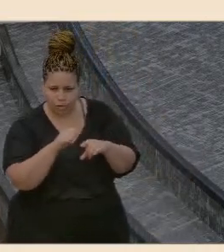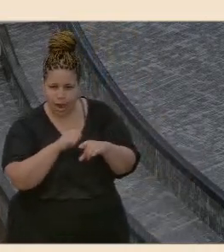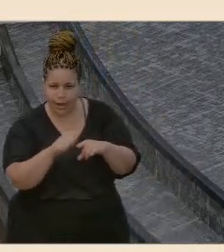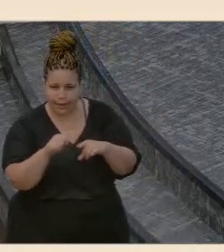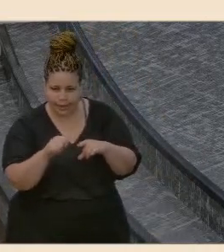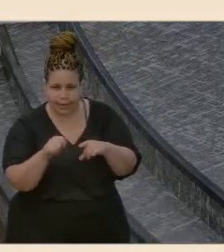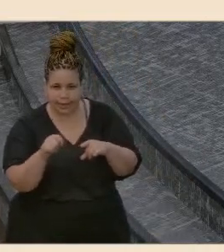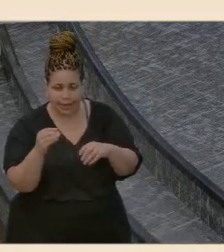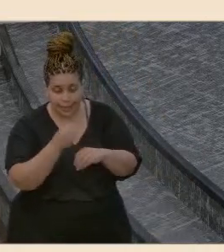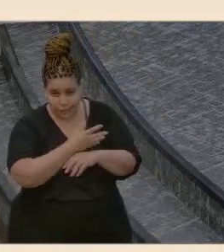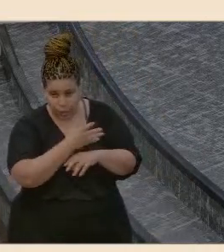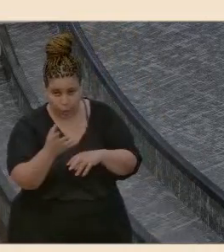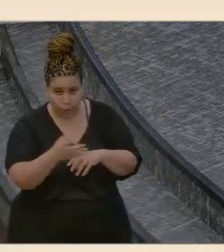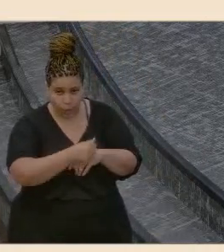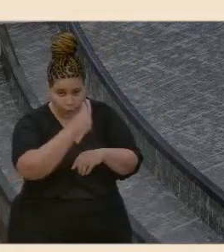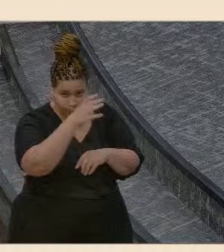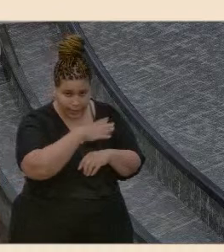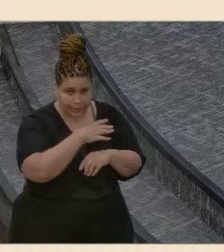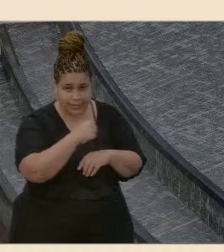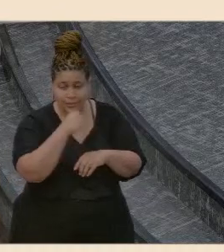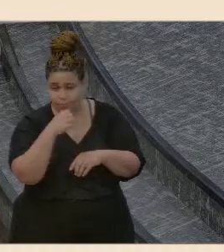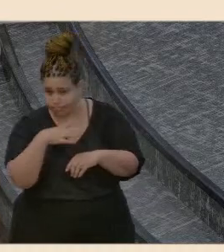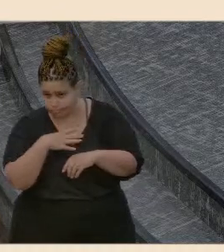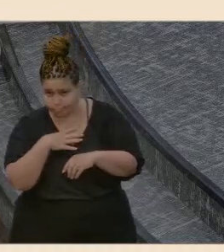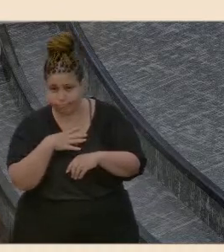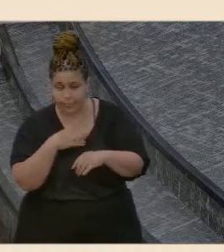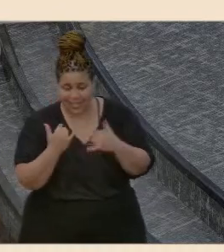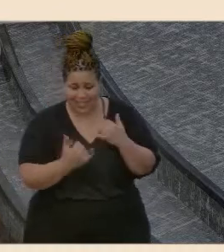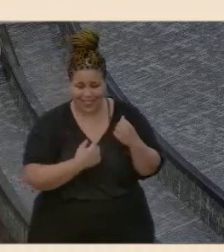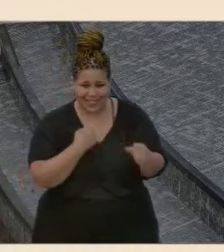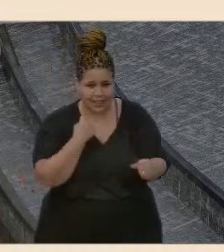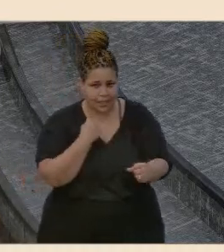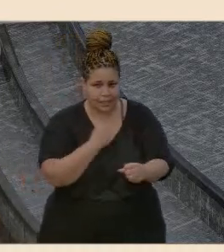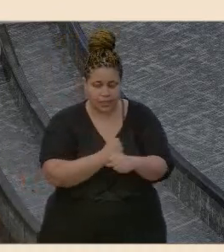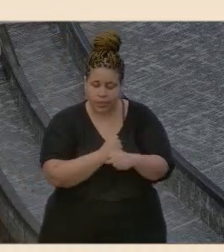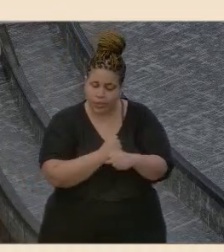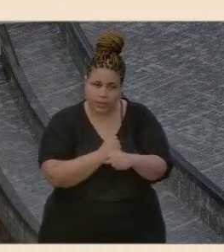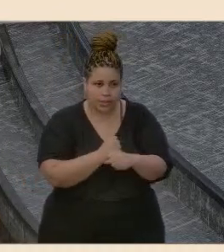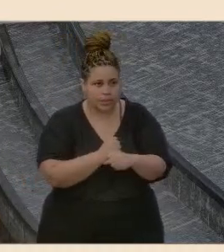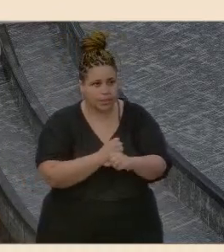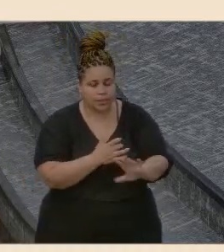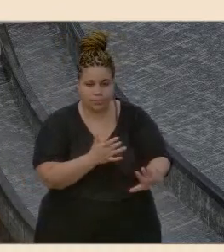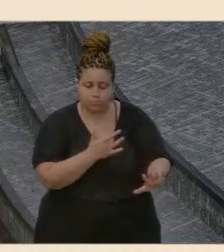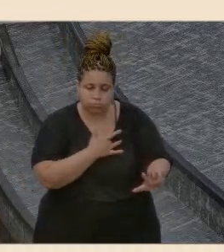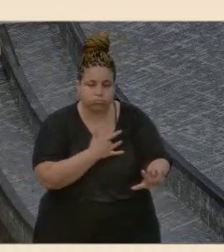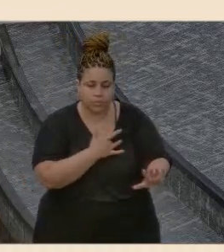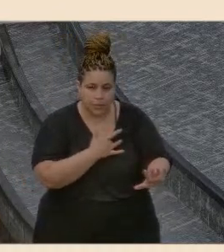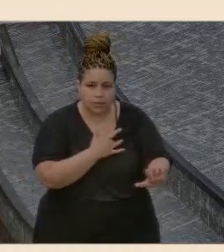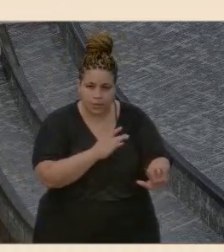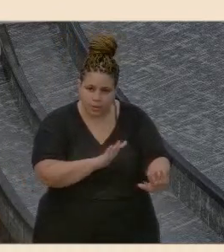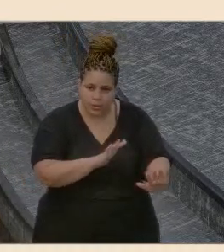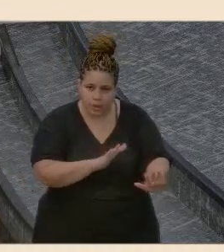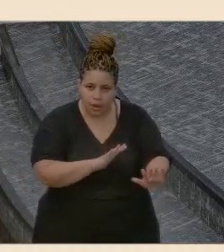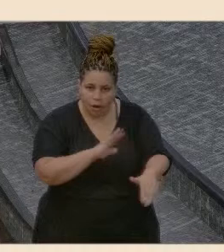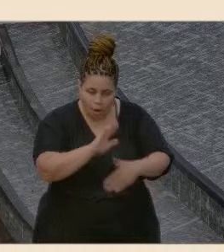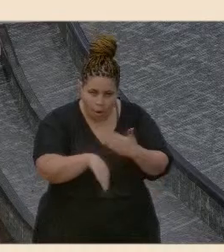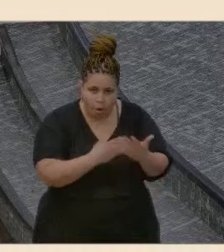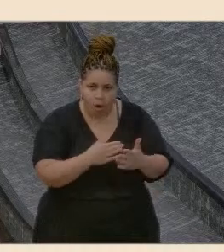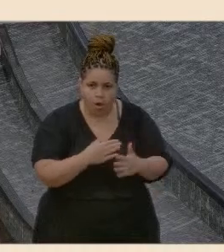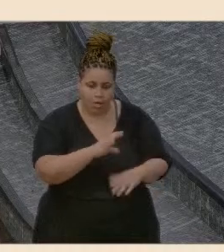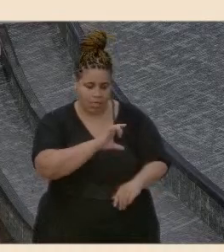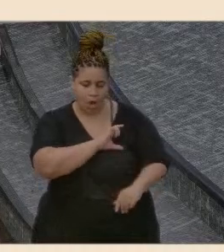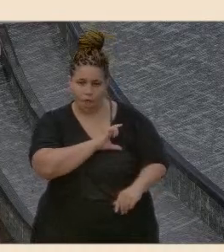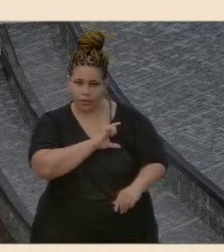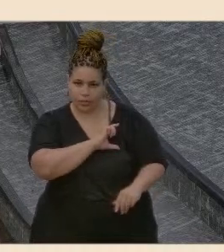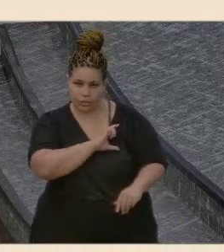gentlemen, this training this year, it's just something about it. All the officers participated. As you can see, it's a school district